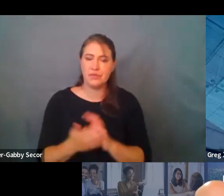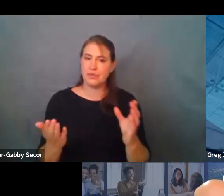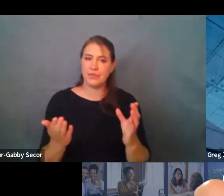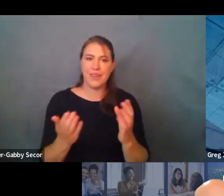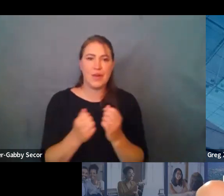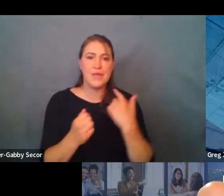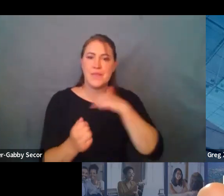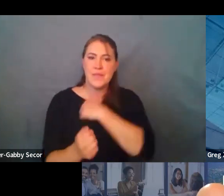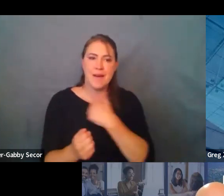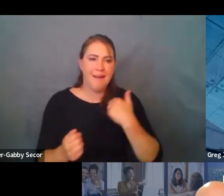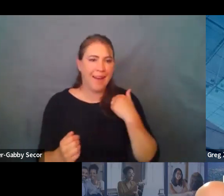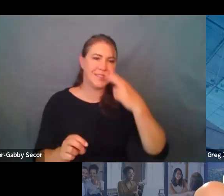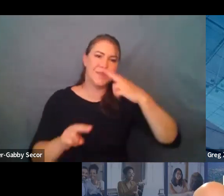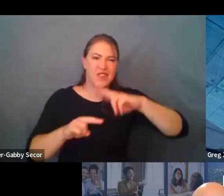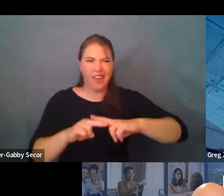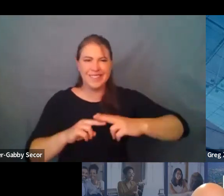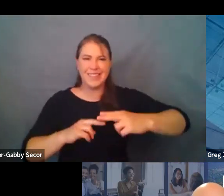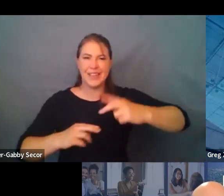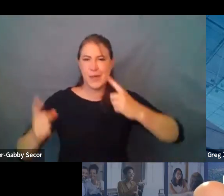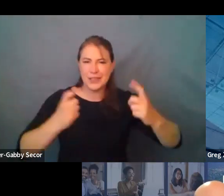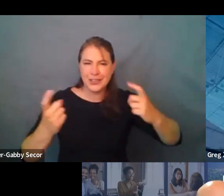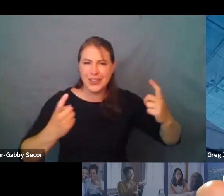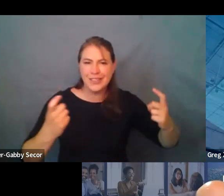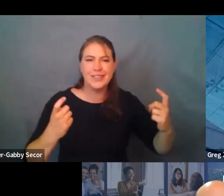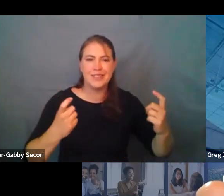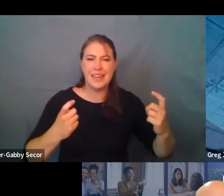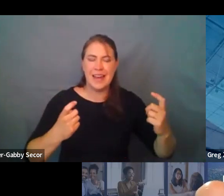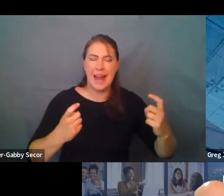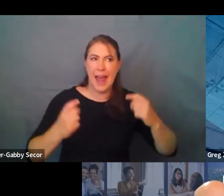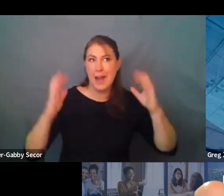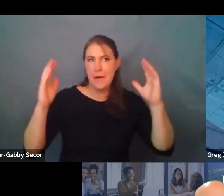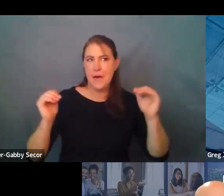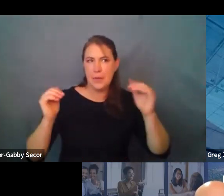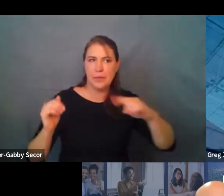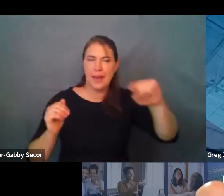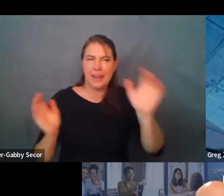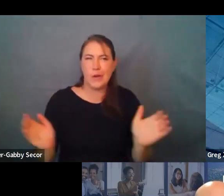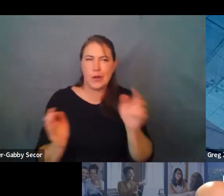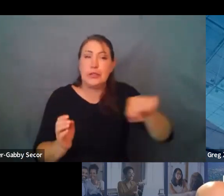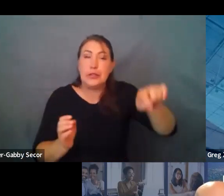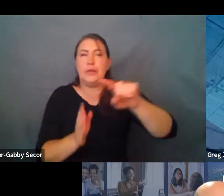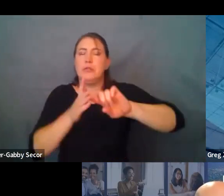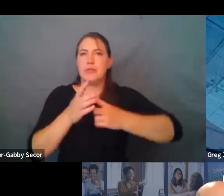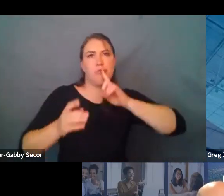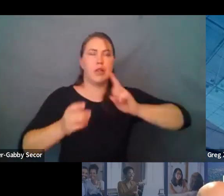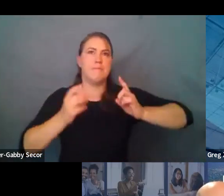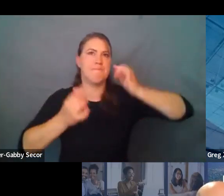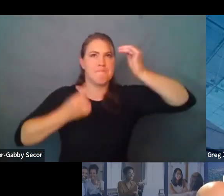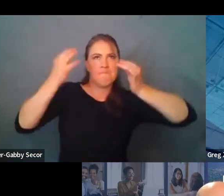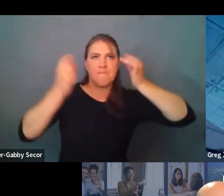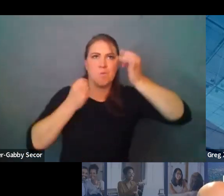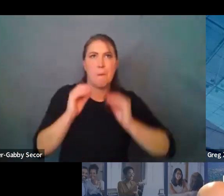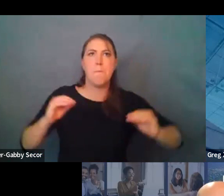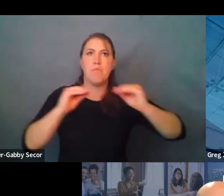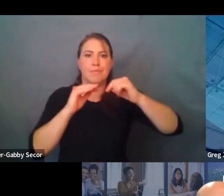a series of fun questions that I hope will provoke thought among each of our expert